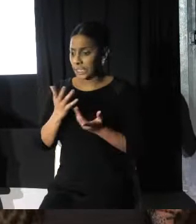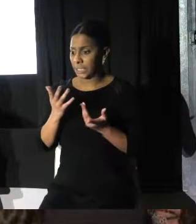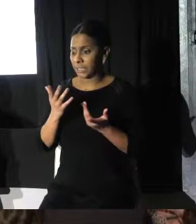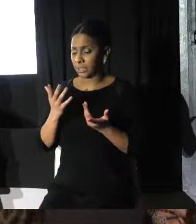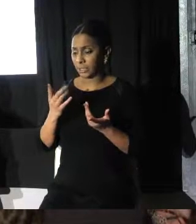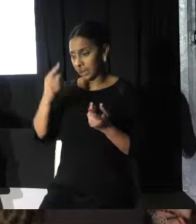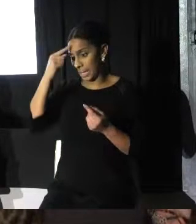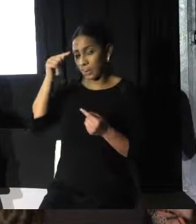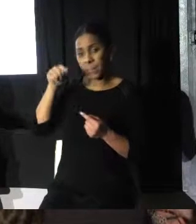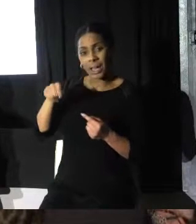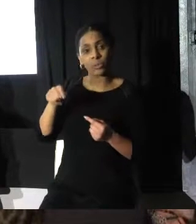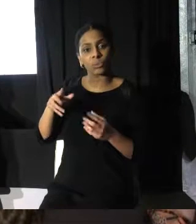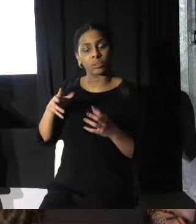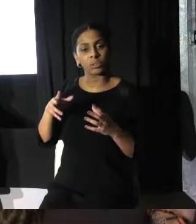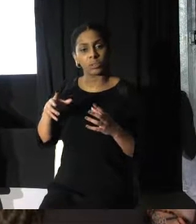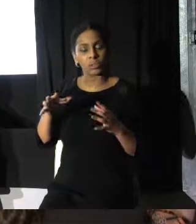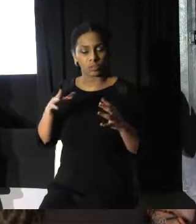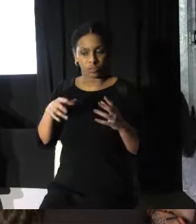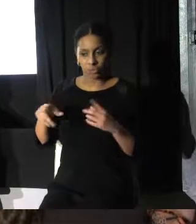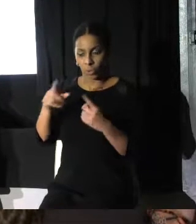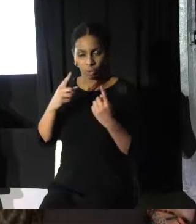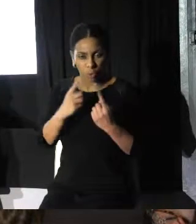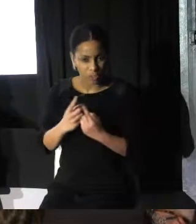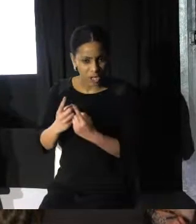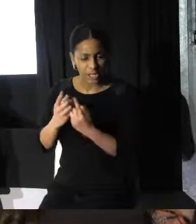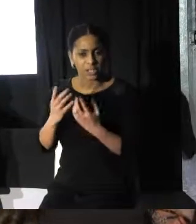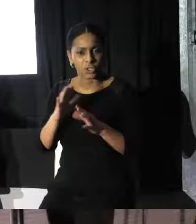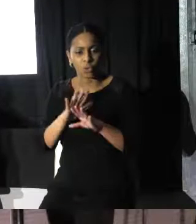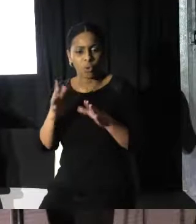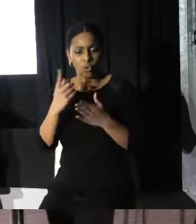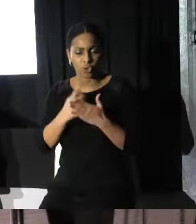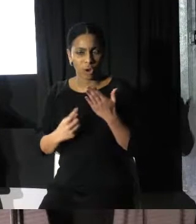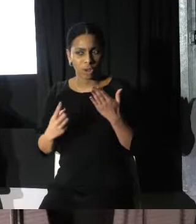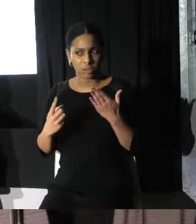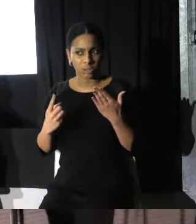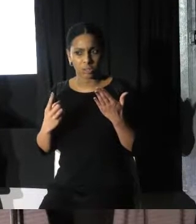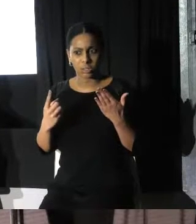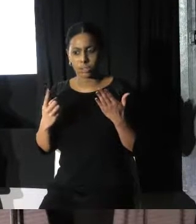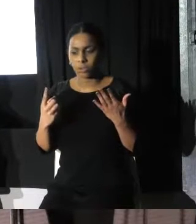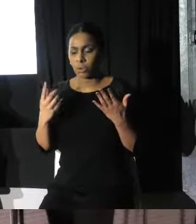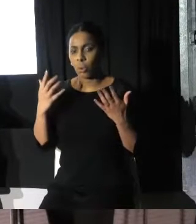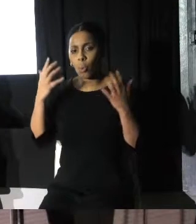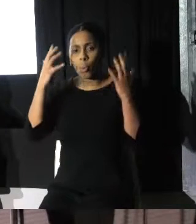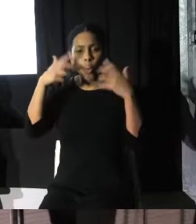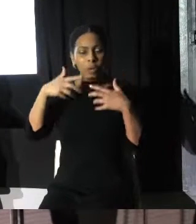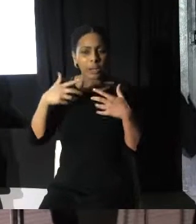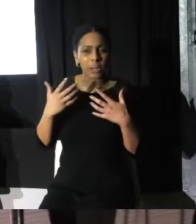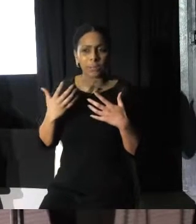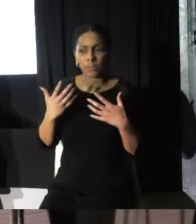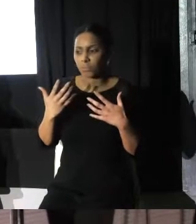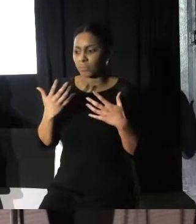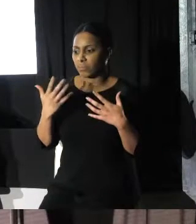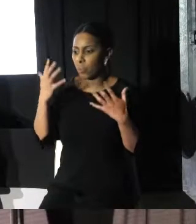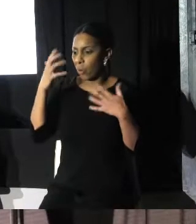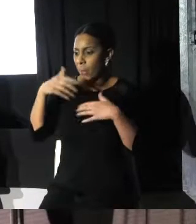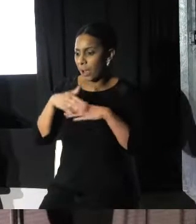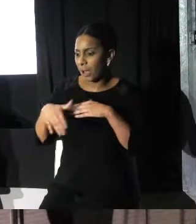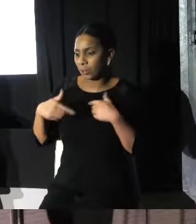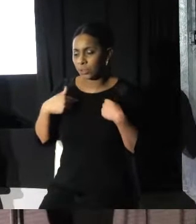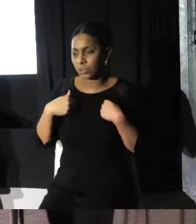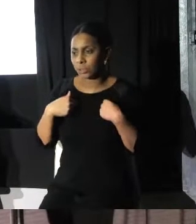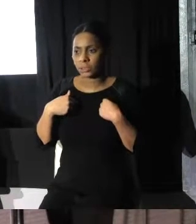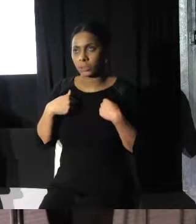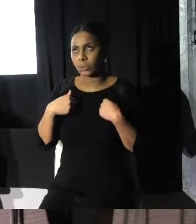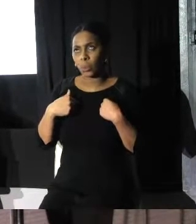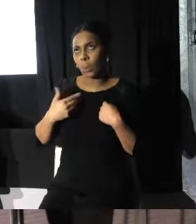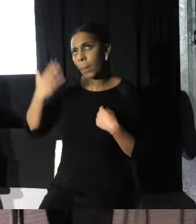old colonial masters in a different way from just simply, you know, sort of worrying about, you know, sort of how we were powerful